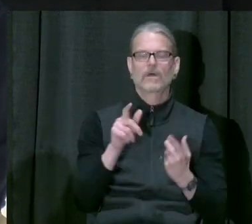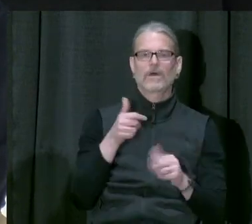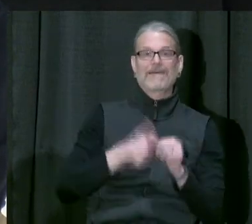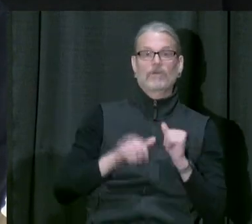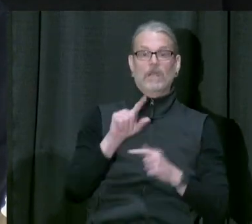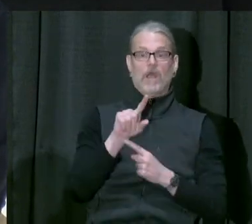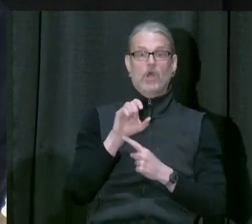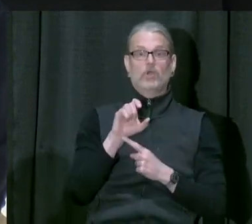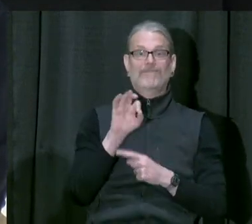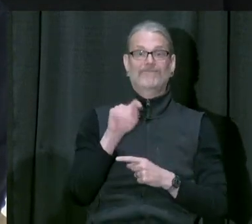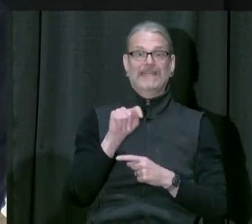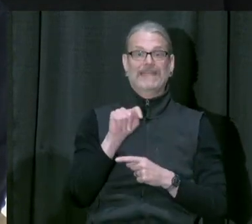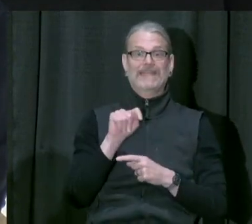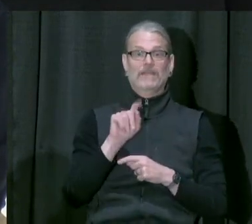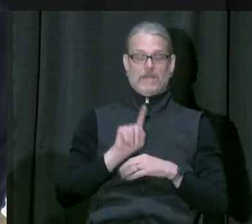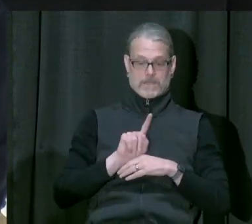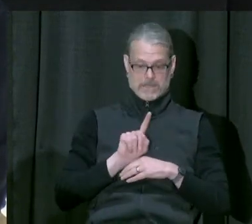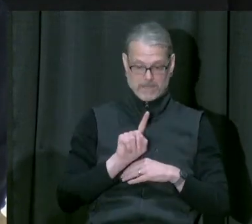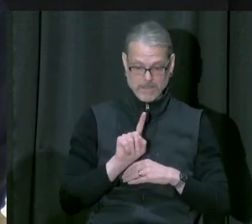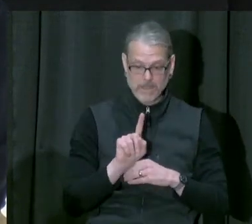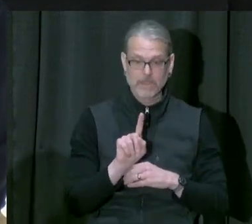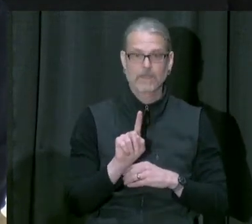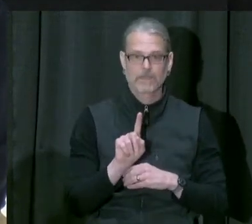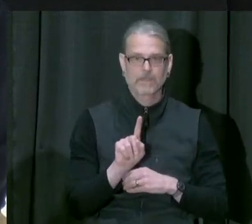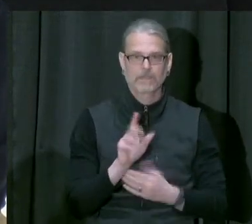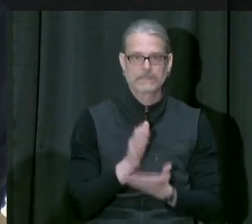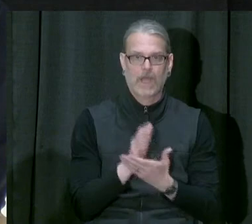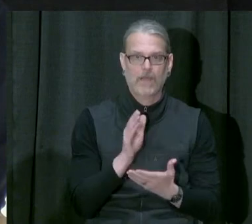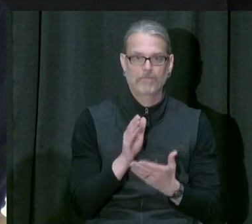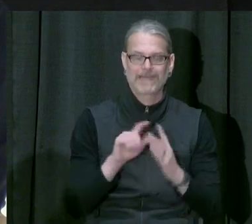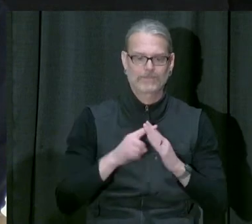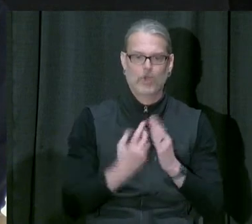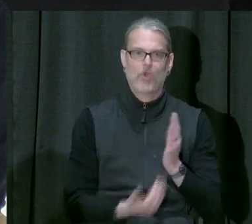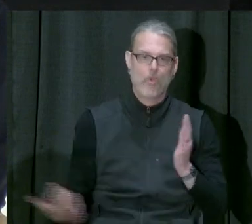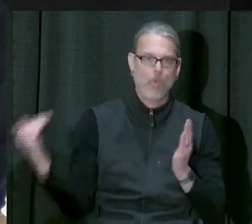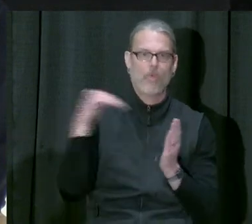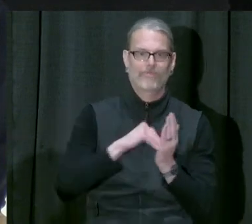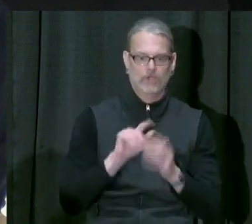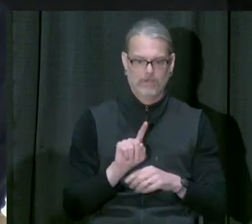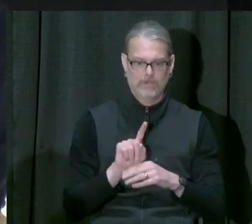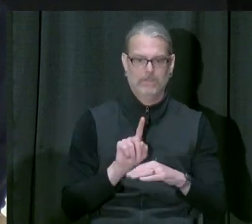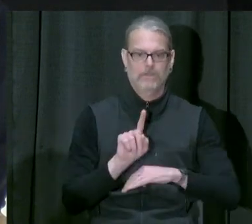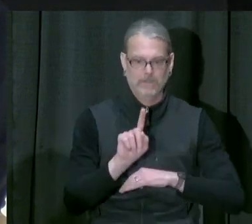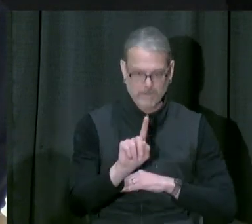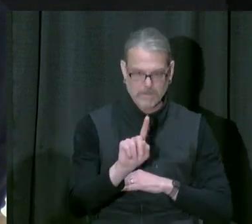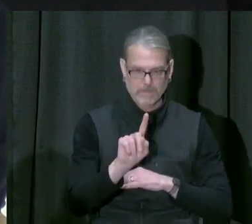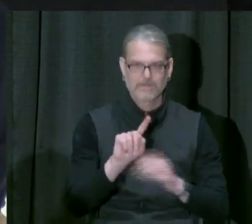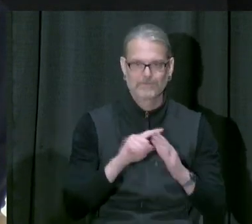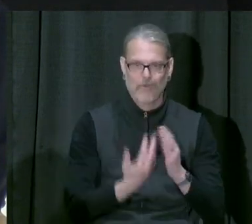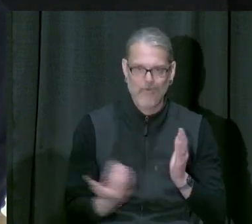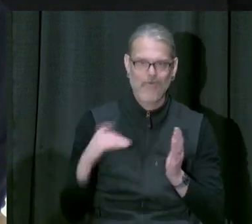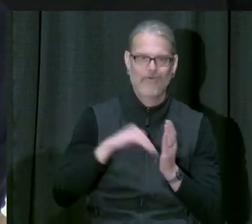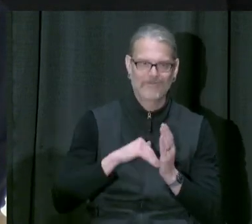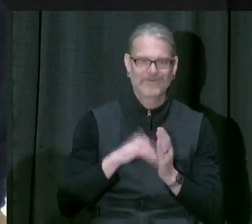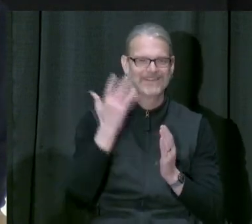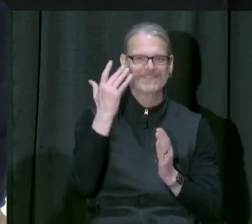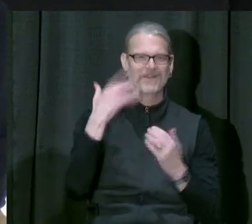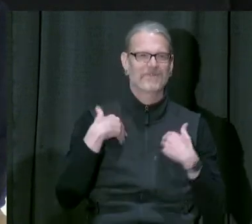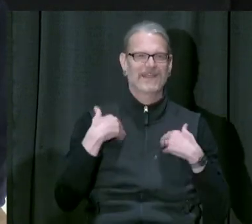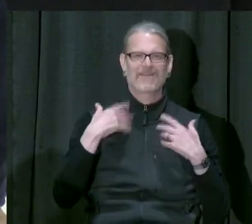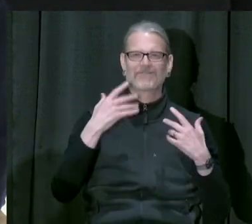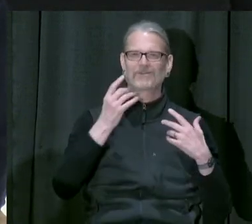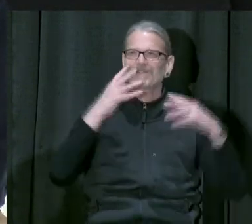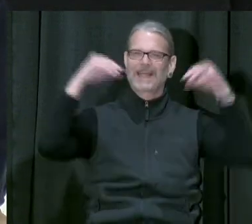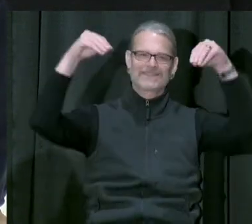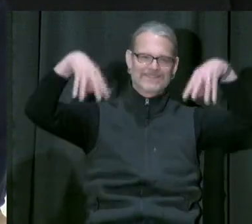you had to zero out that error. So you start it all over again, which is why we used the fluorescent lights or some of these